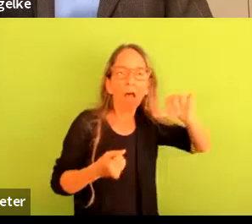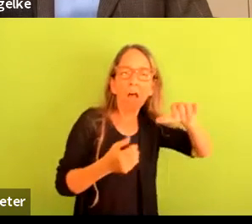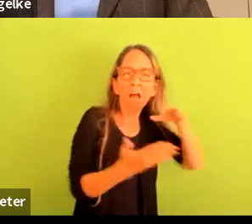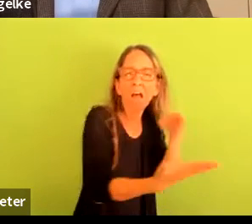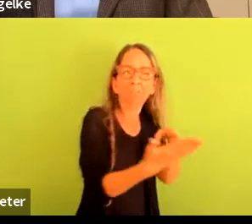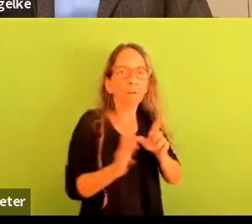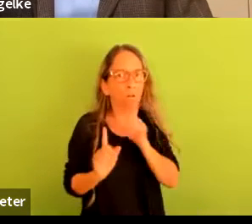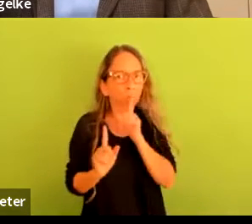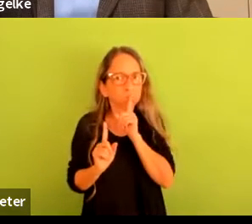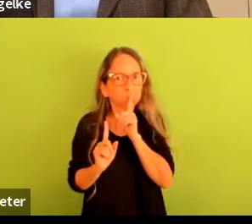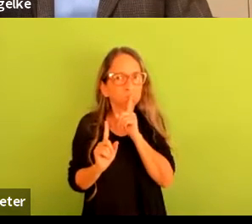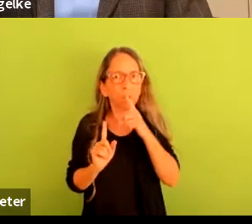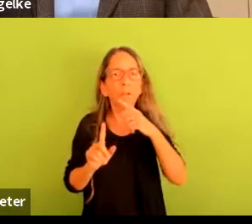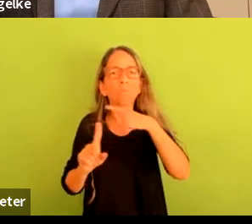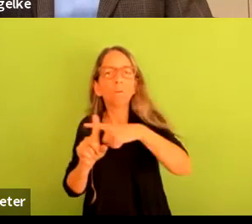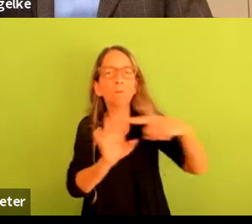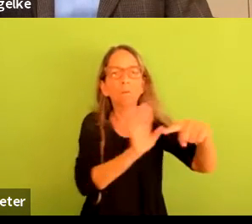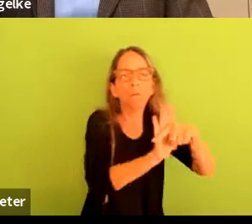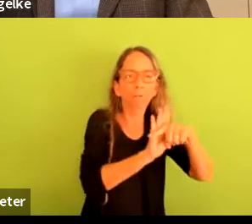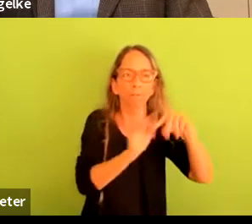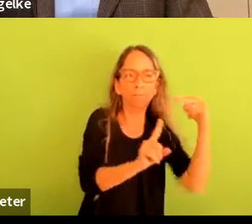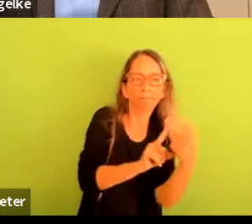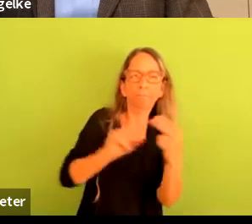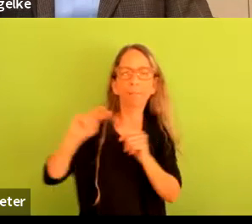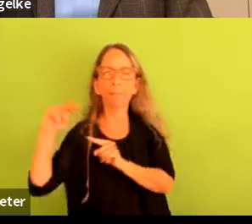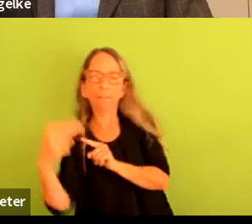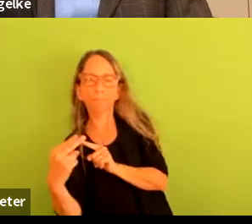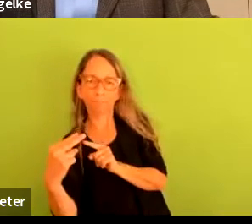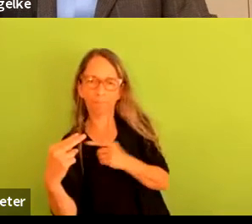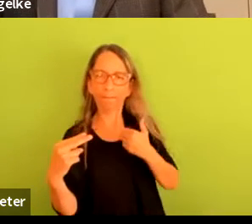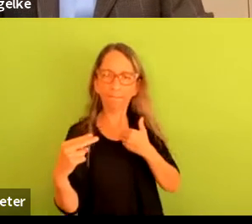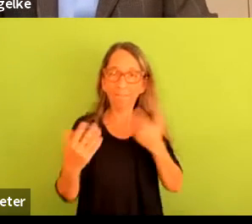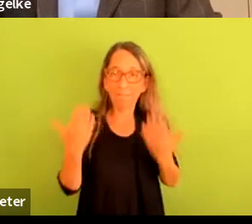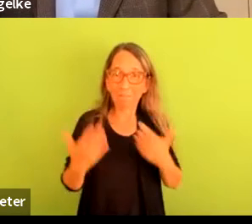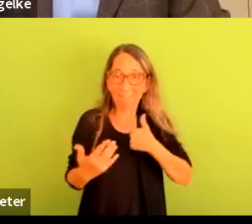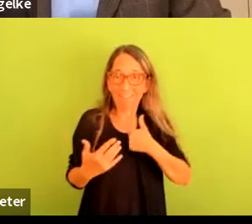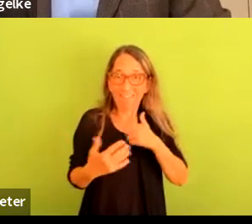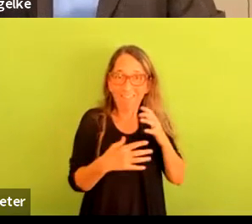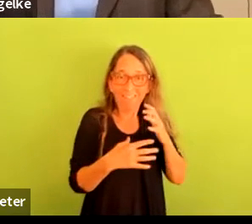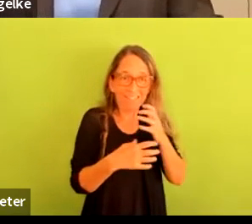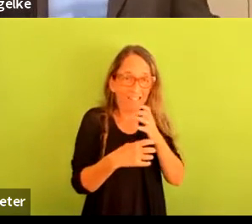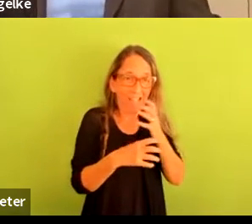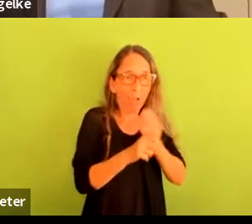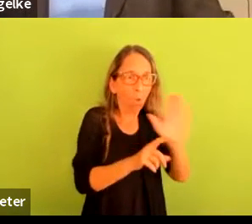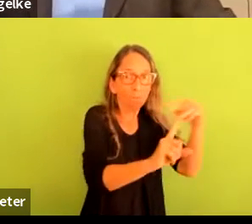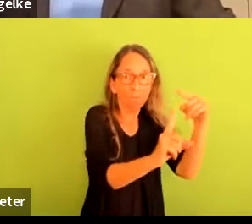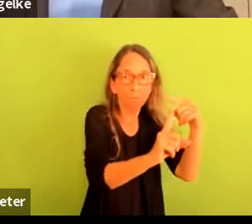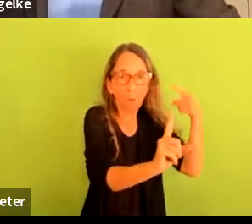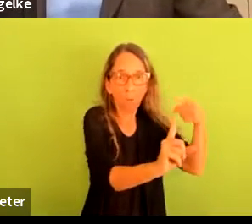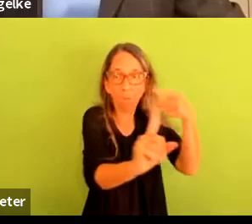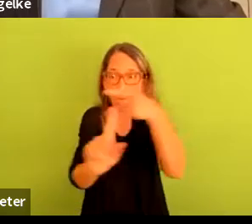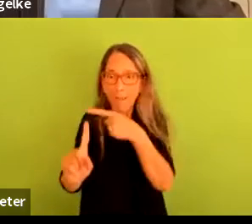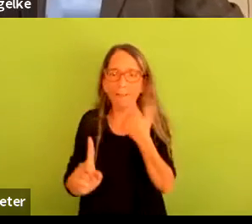And so maybe I just did a great job of summarizing all of your points, guys. That's